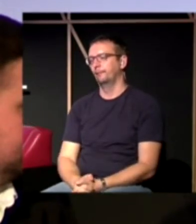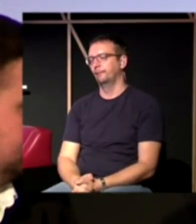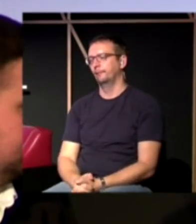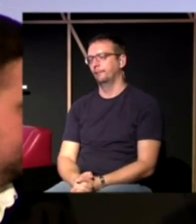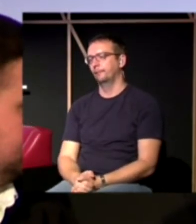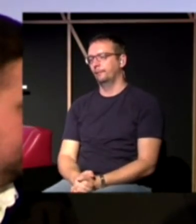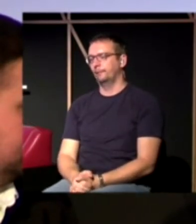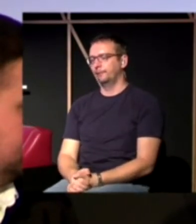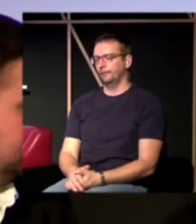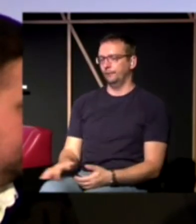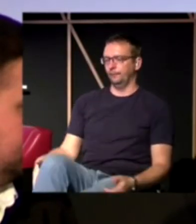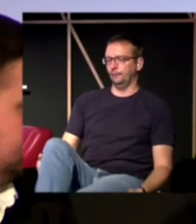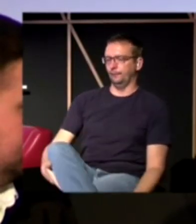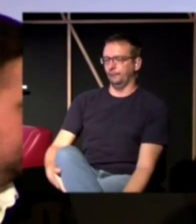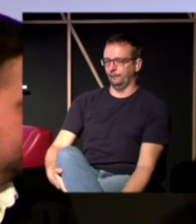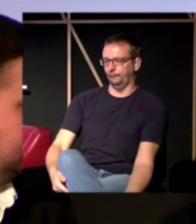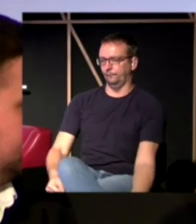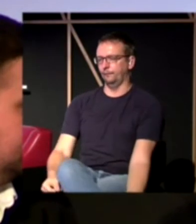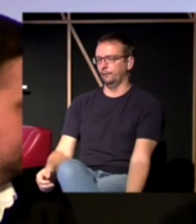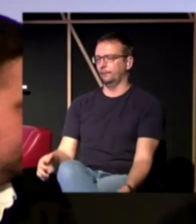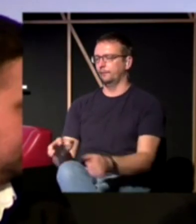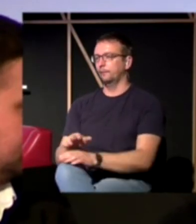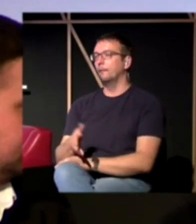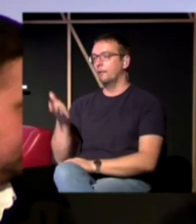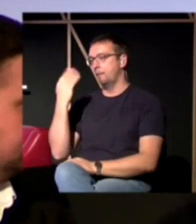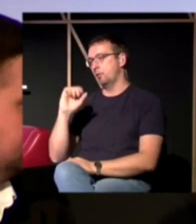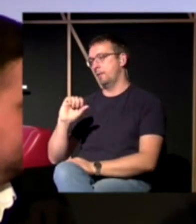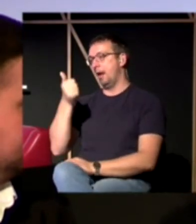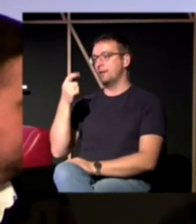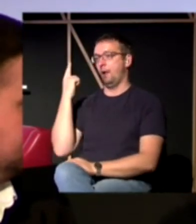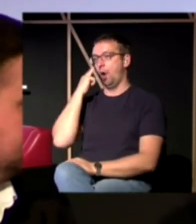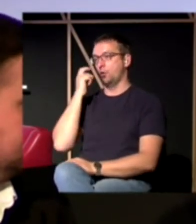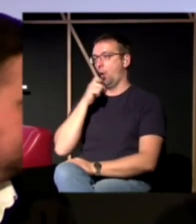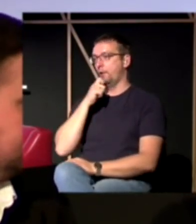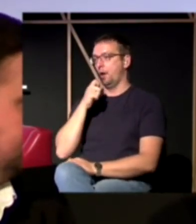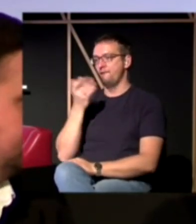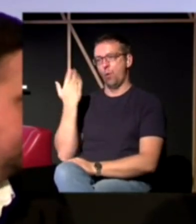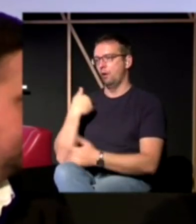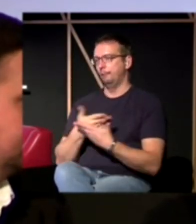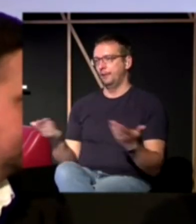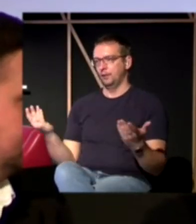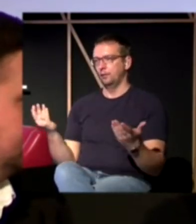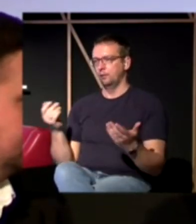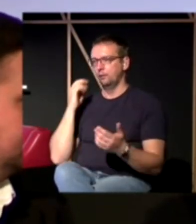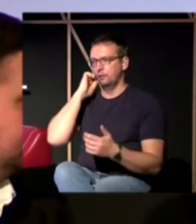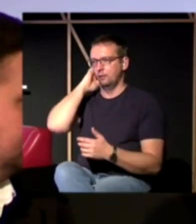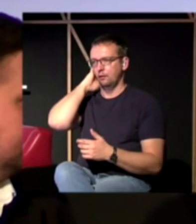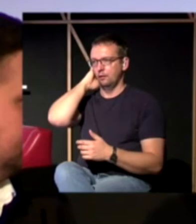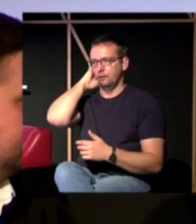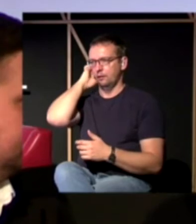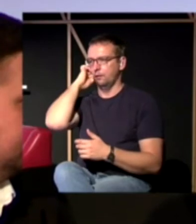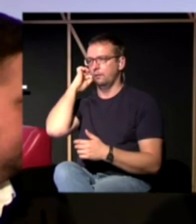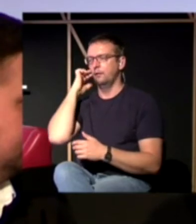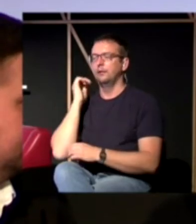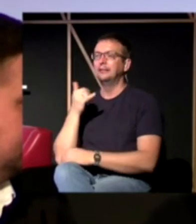introduced in Ukraine at first time. This year, Ukraine have celebrated